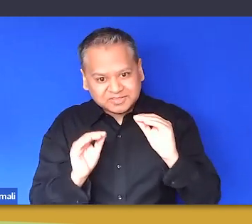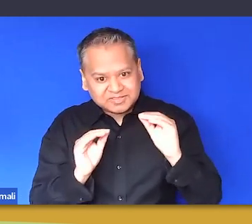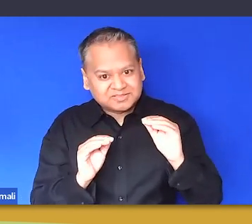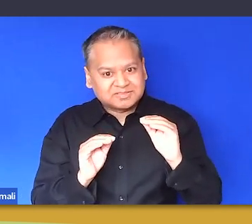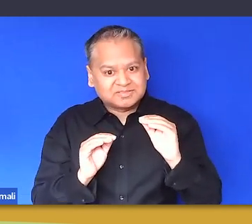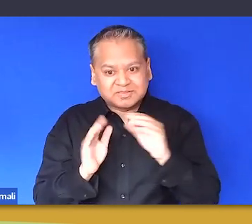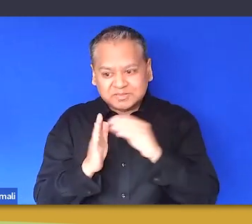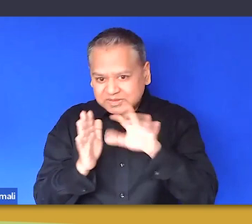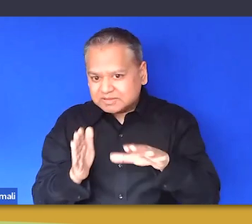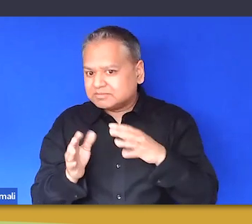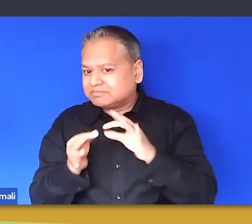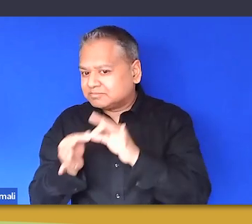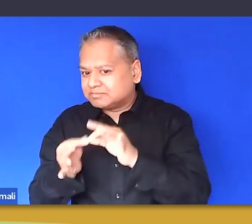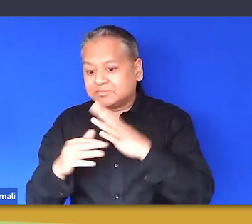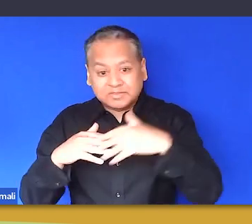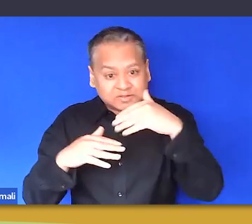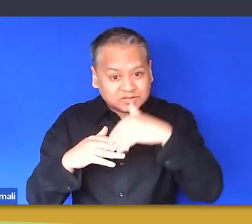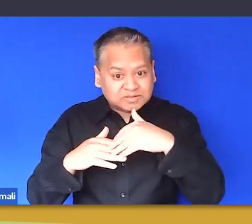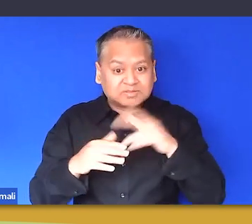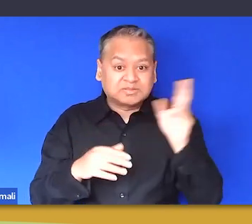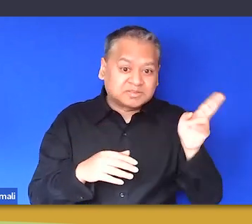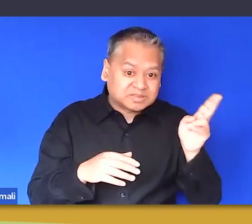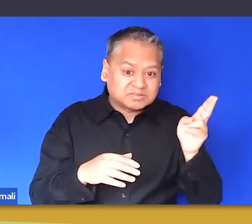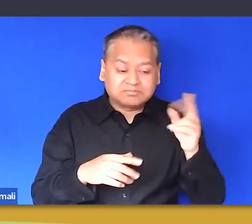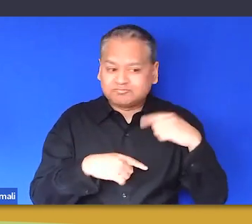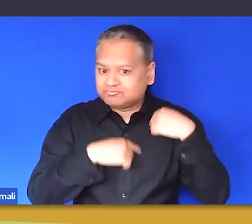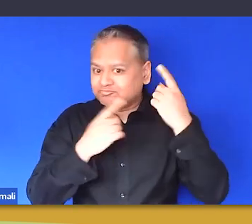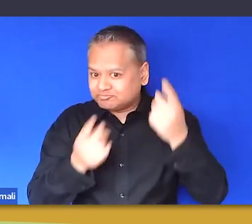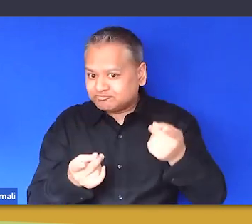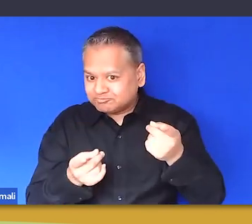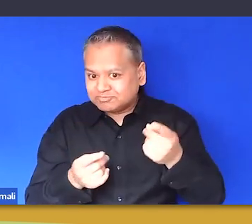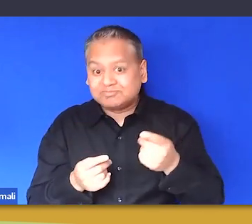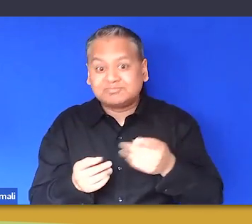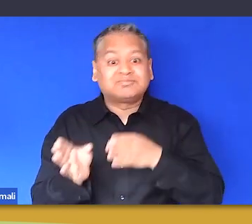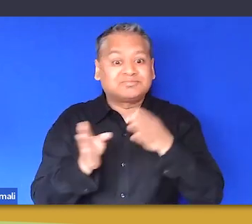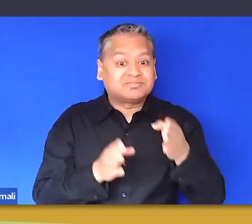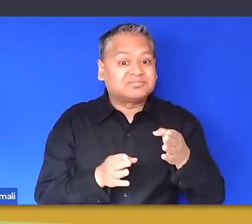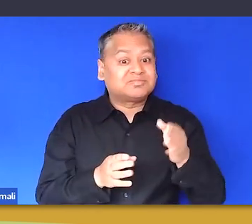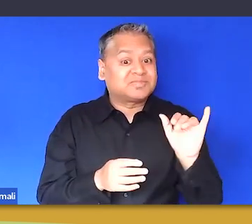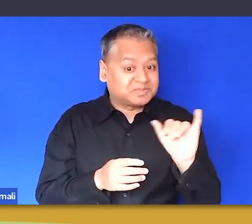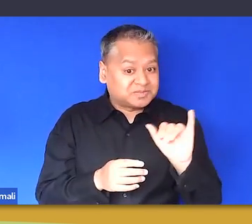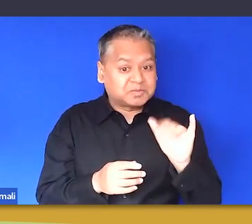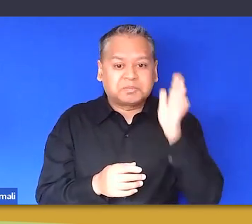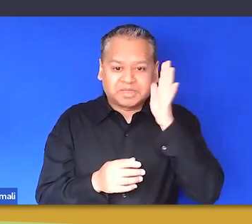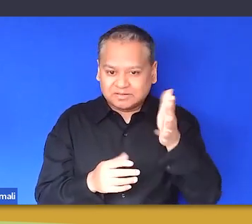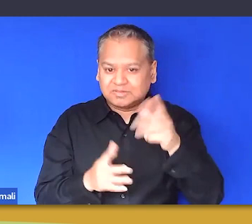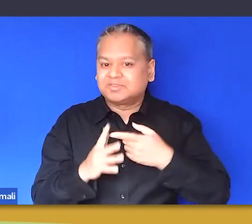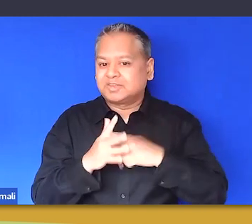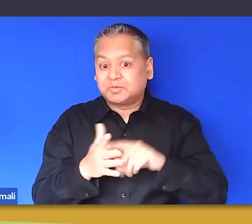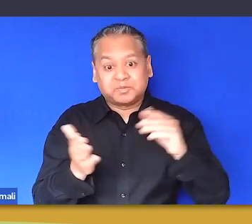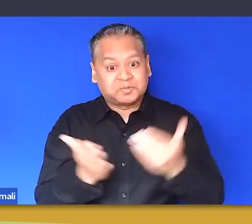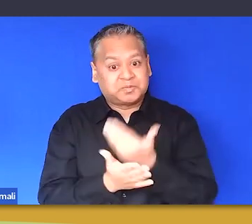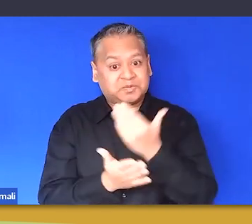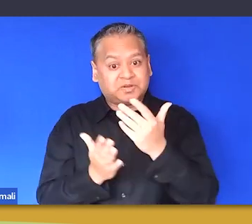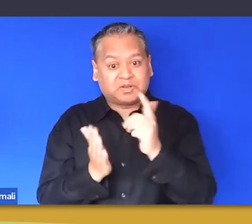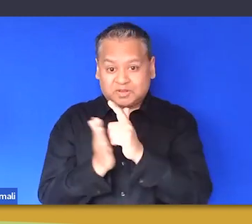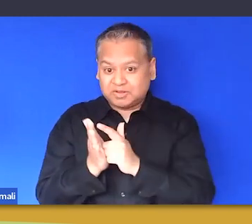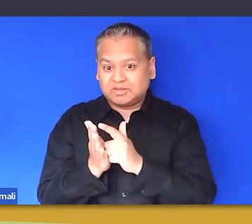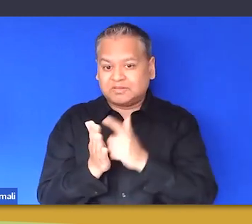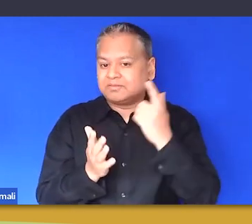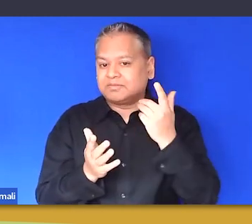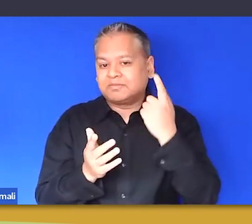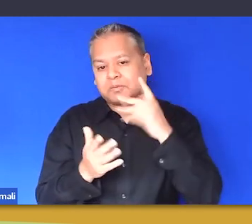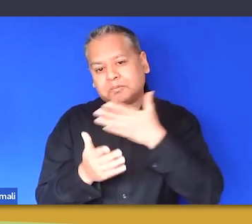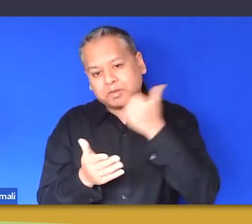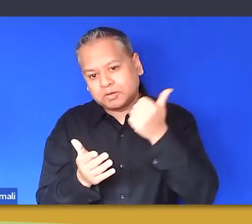session of the legislature so that we can continue to advance a better understanding of our communities and how important they all are. This will help us